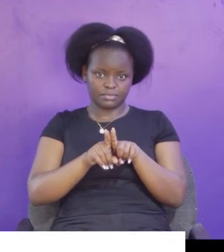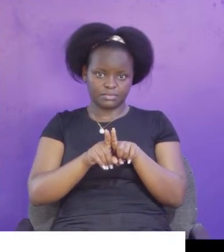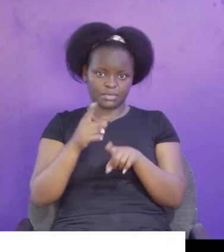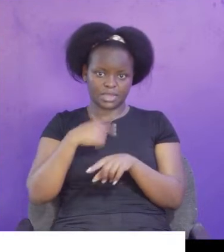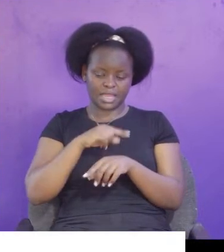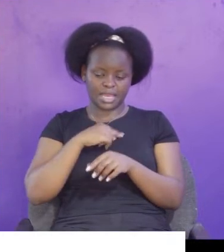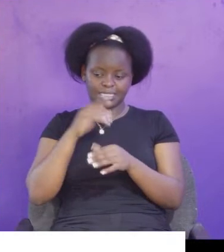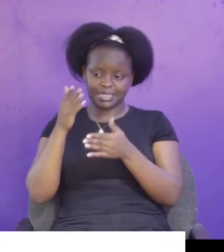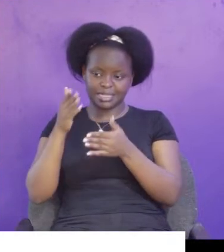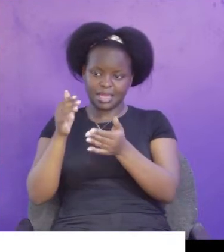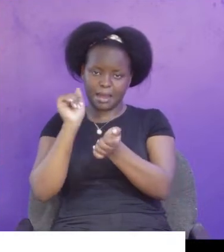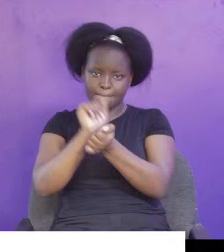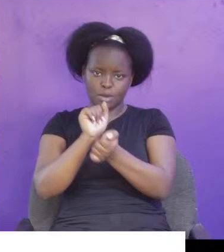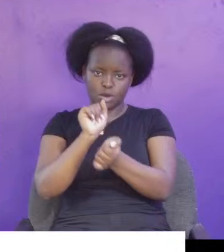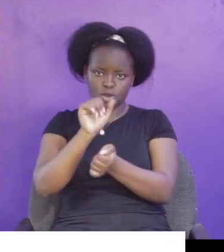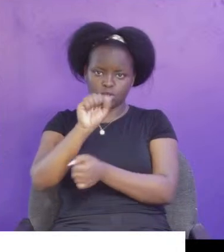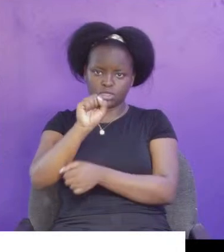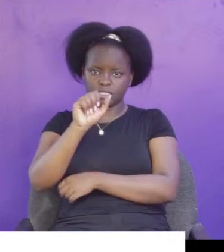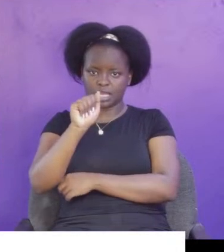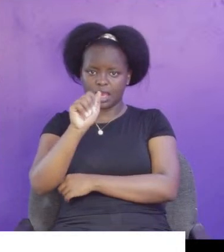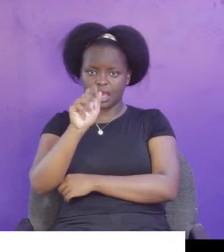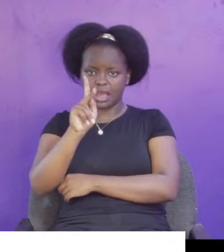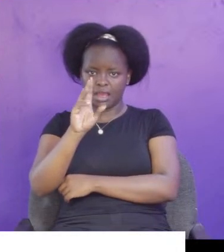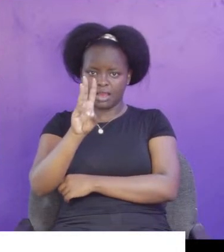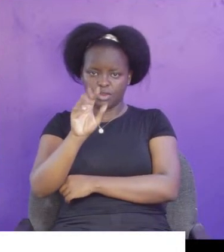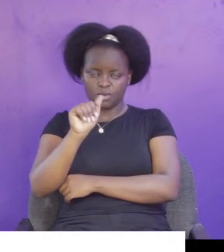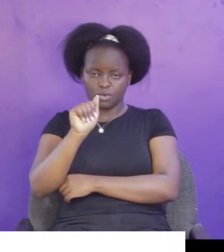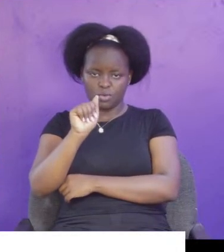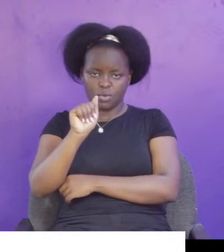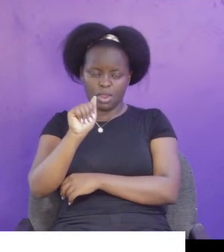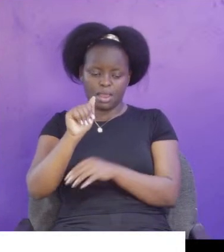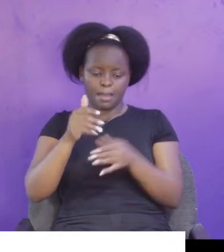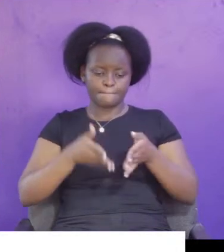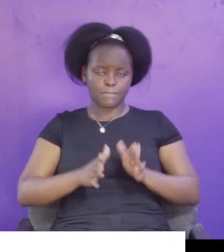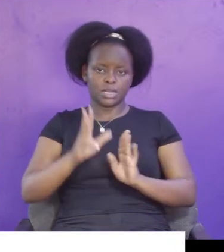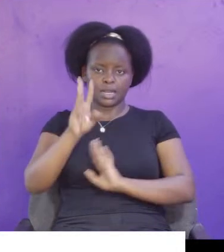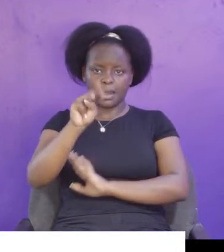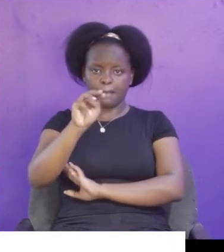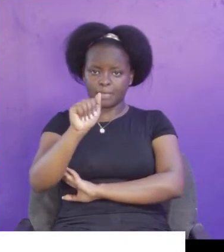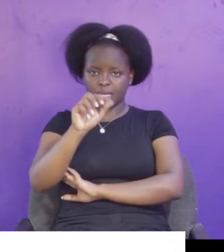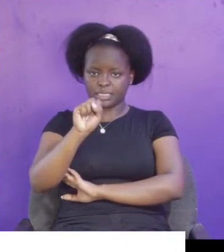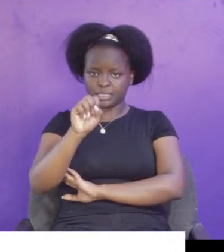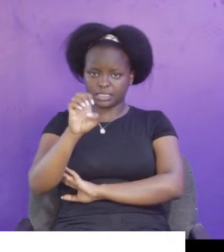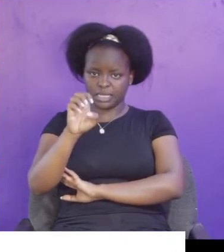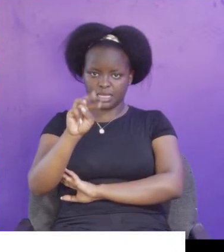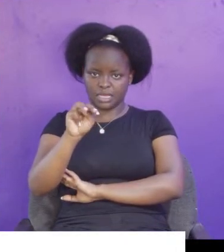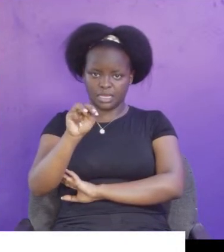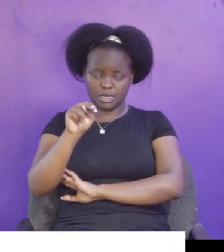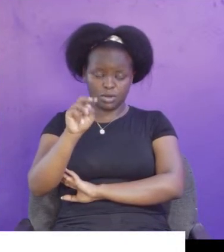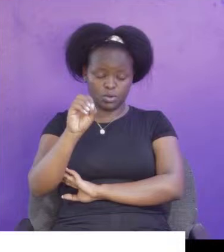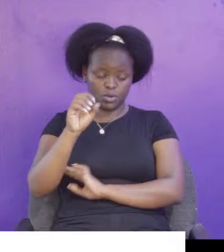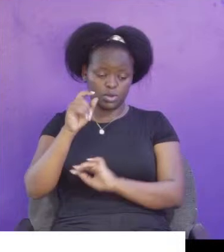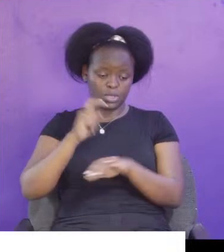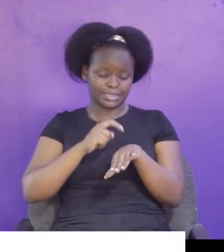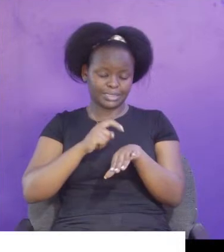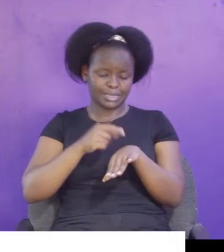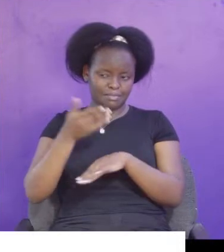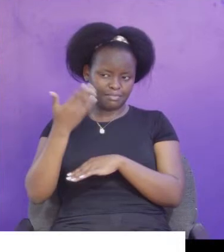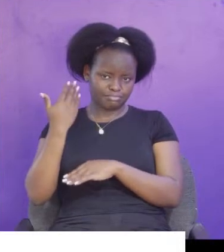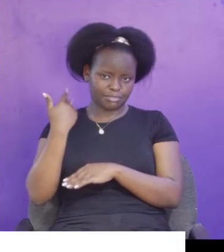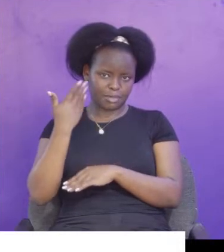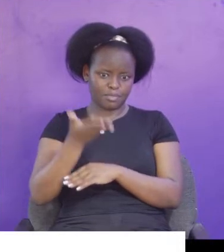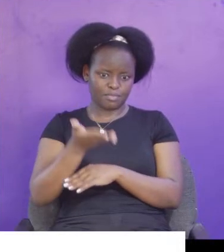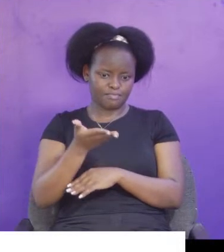in Sakwa, though we were born in Maseno. But during that time, we were only